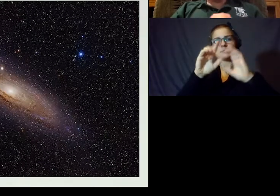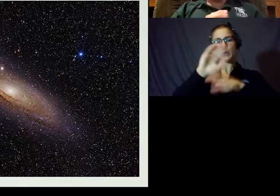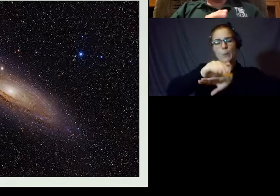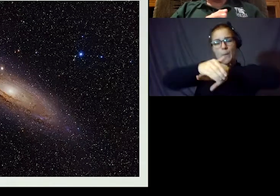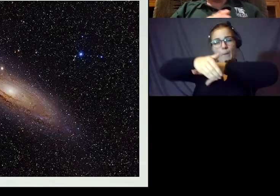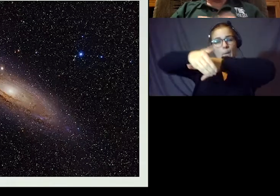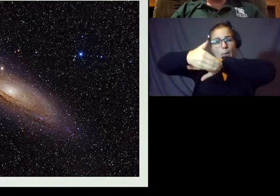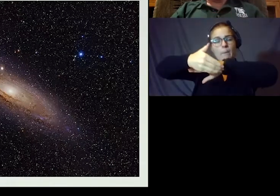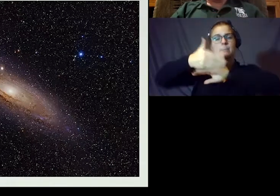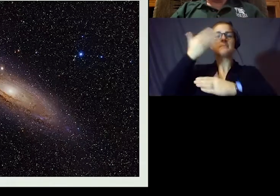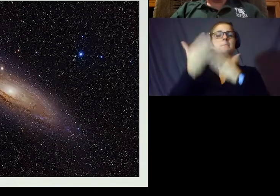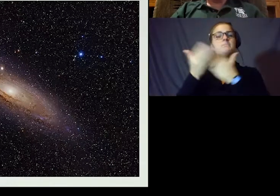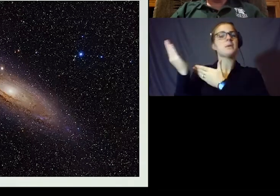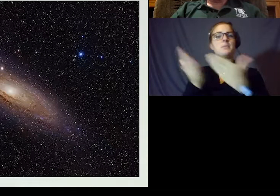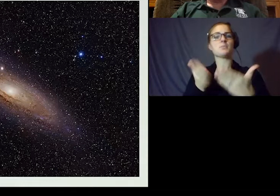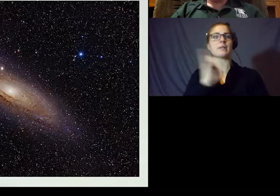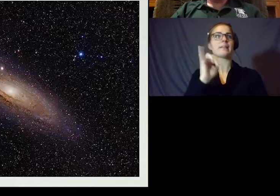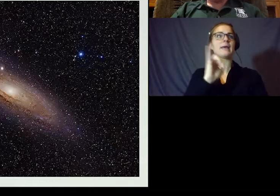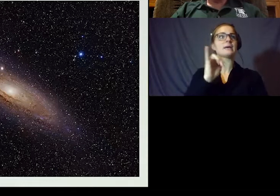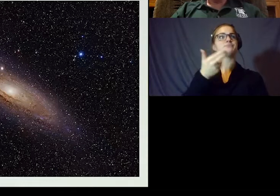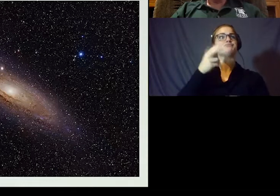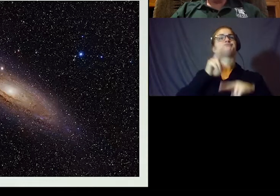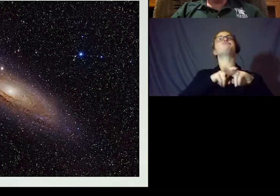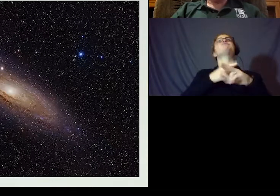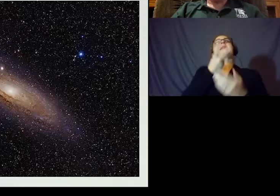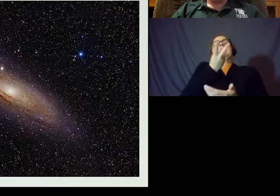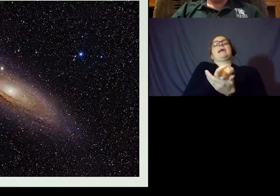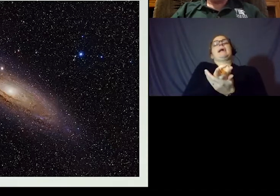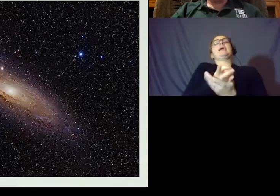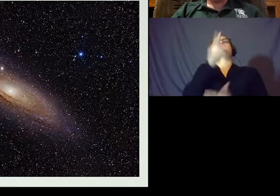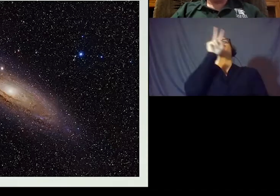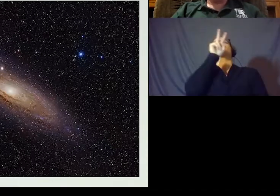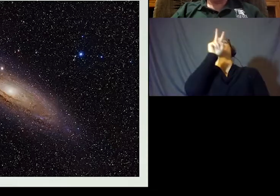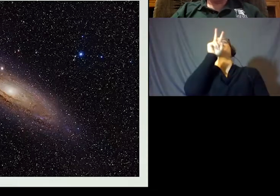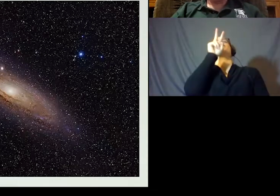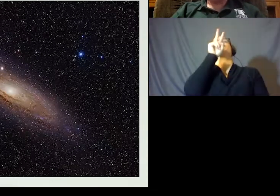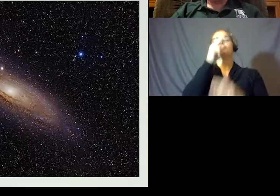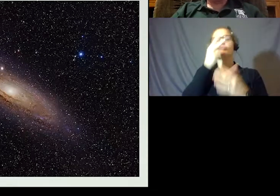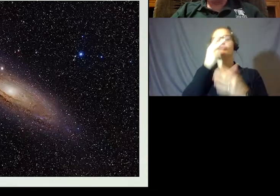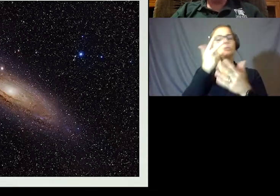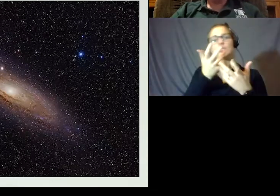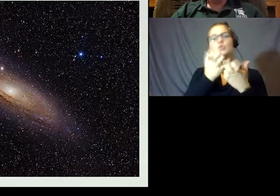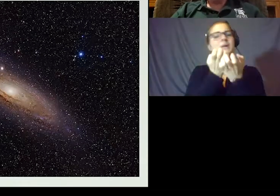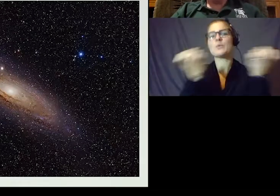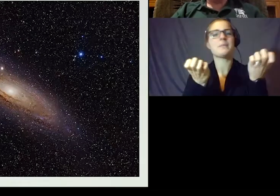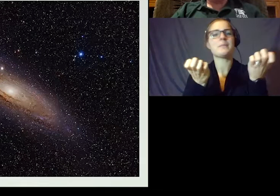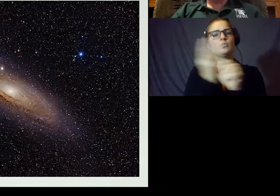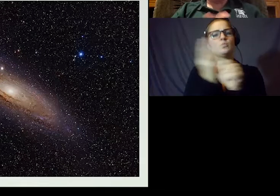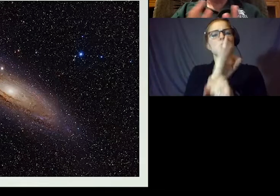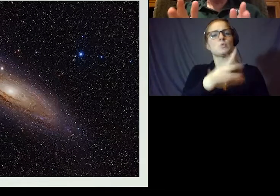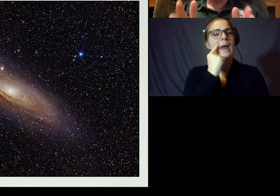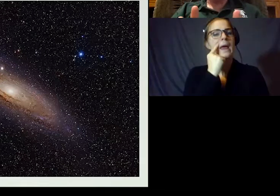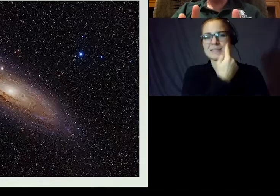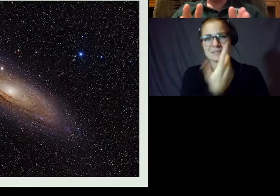might actually want to bring something in like a chase lounge and lie on your back. But yeah, you don't want equipment. You just want your eyes, and you want